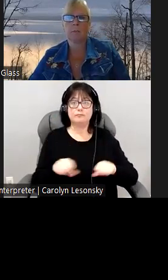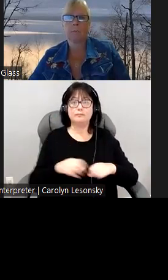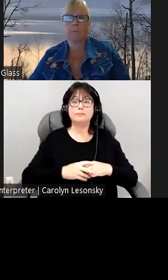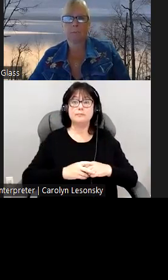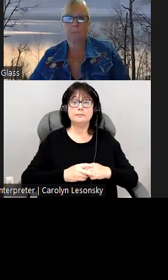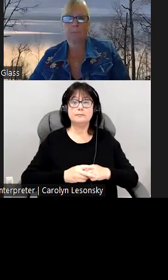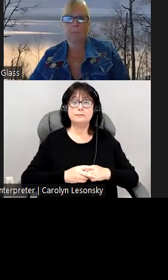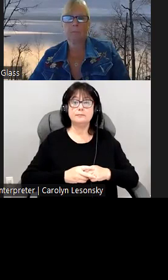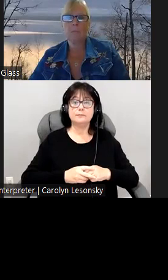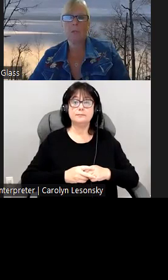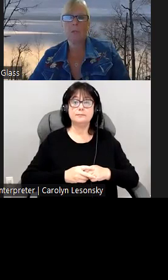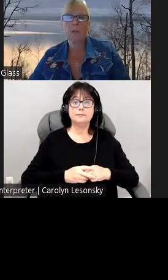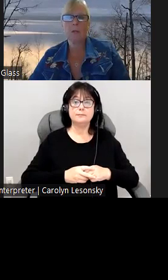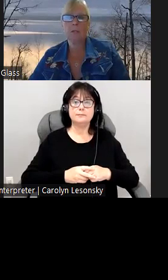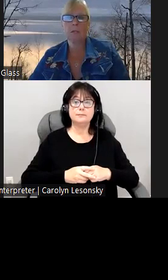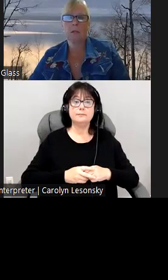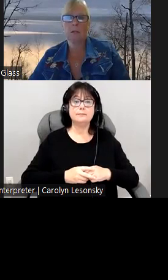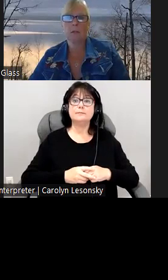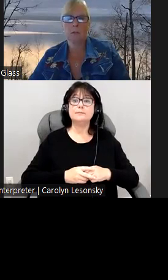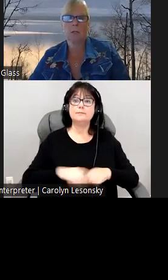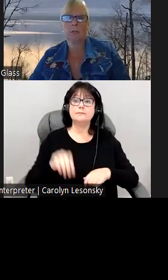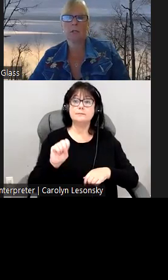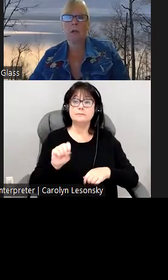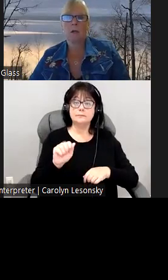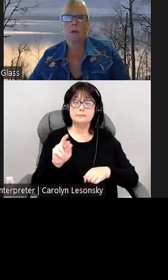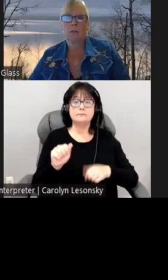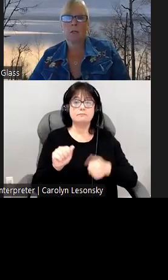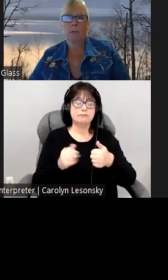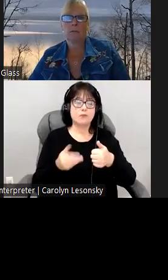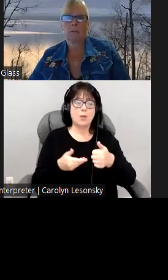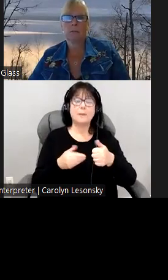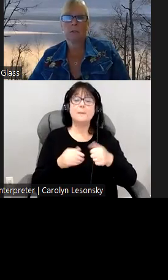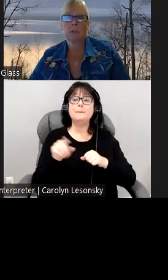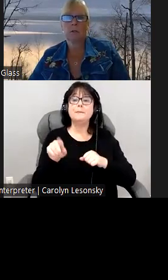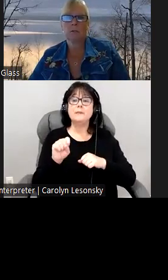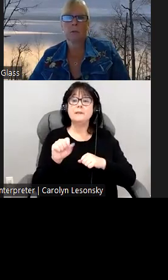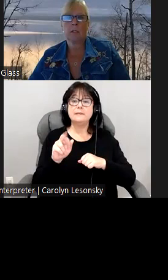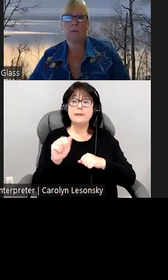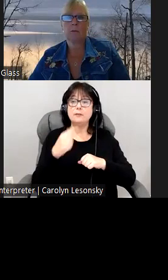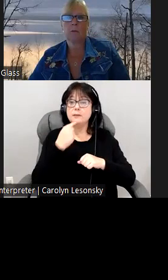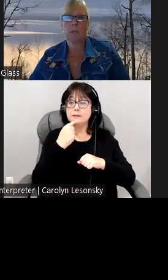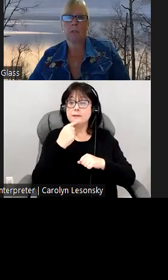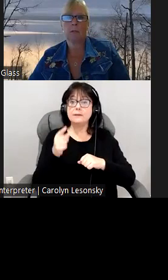here. Sarah has a question. You're welcome, Rich. On the topic of referrals,